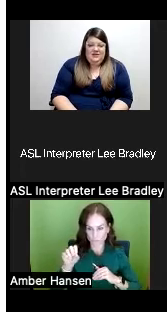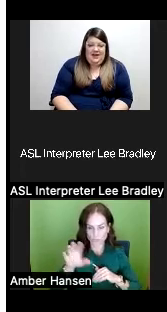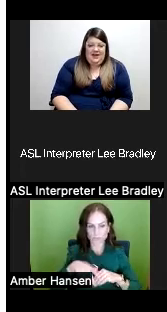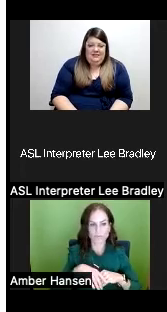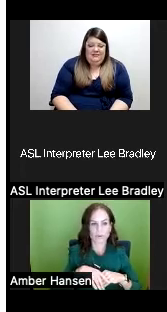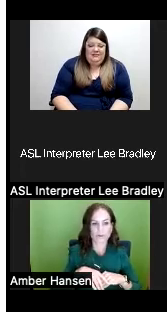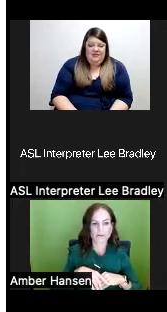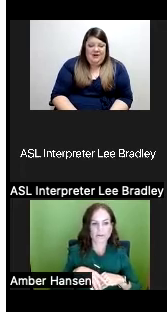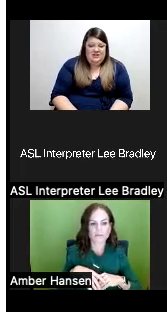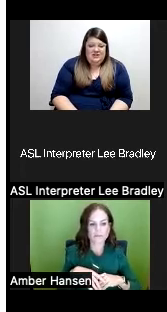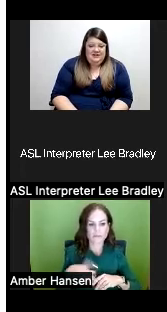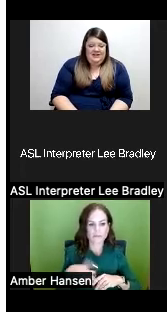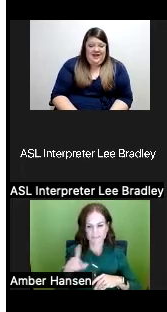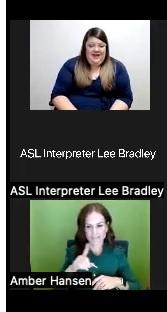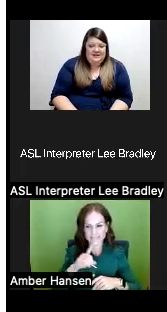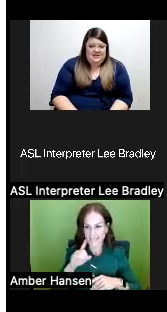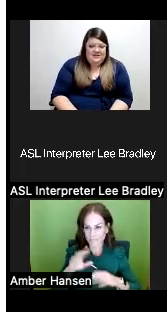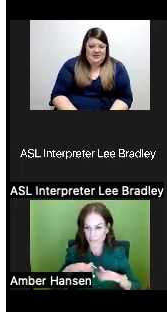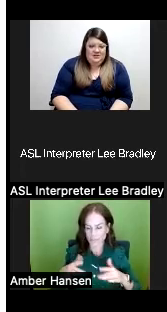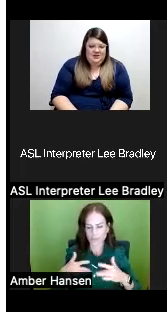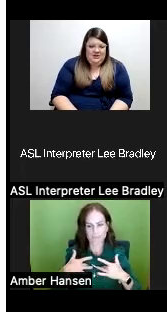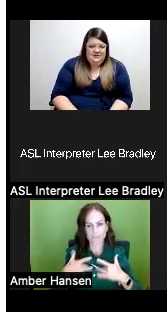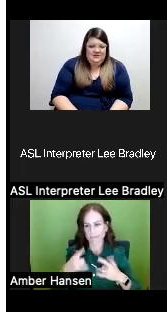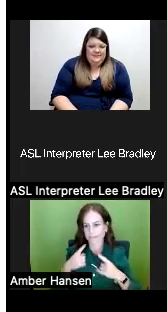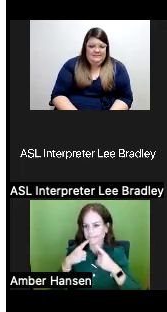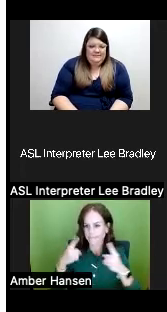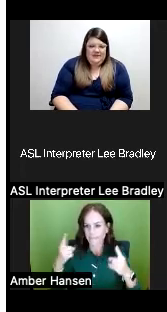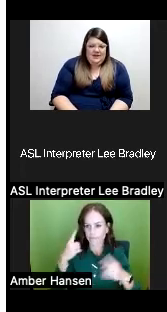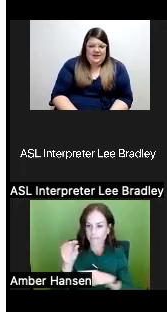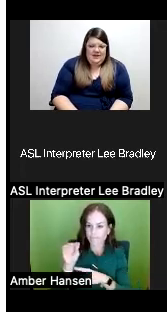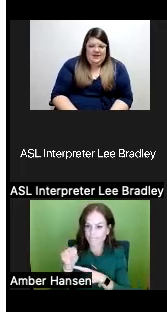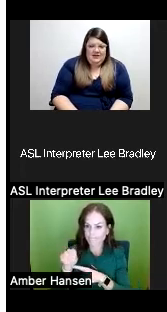amount of information that they have access to comparatively.